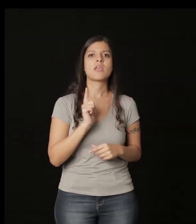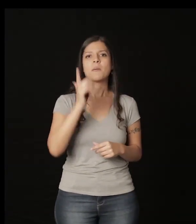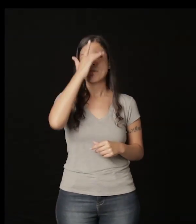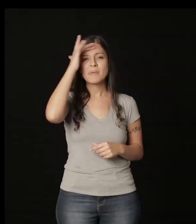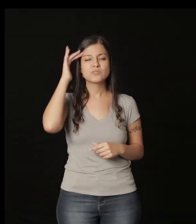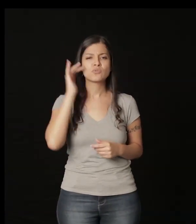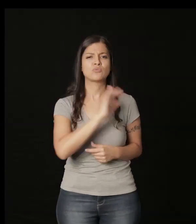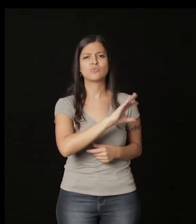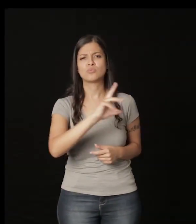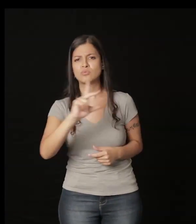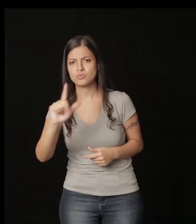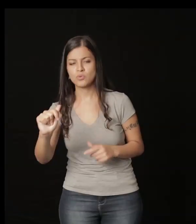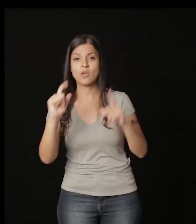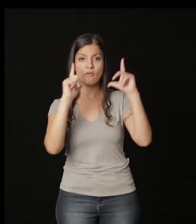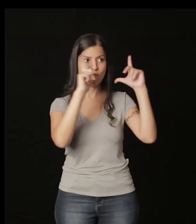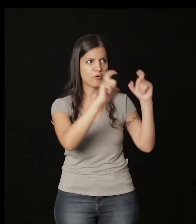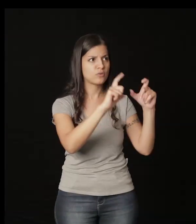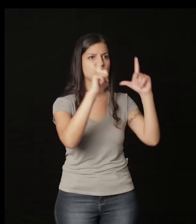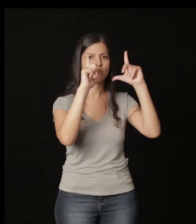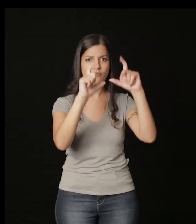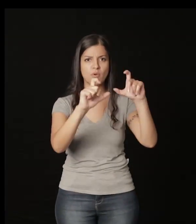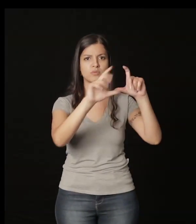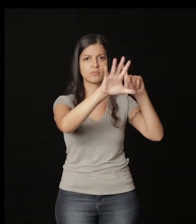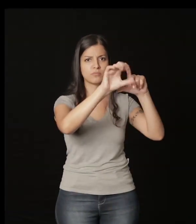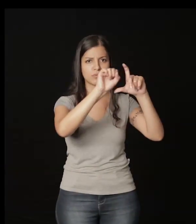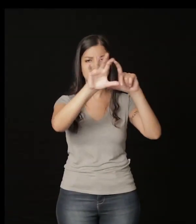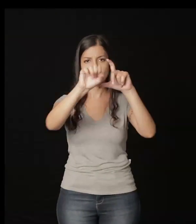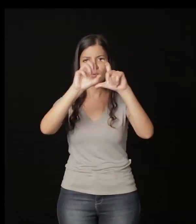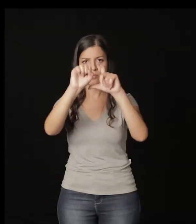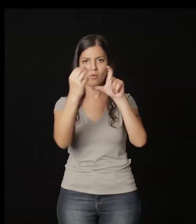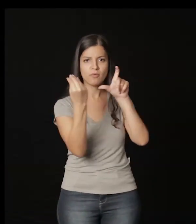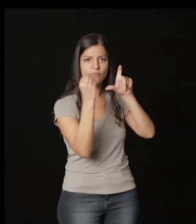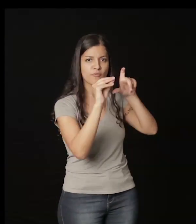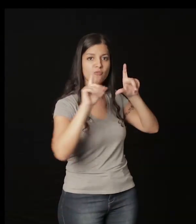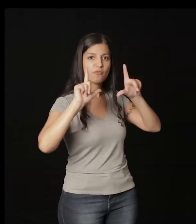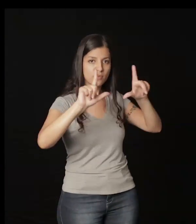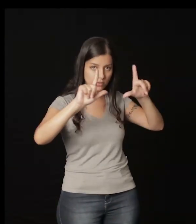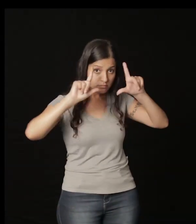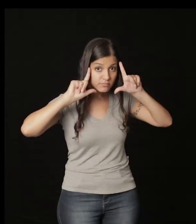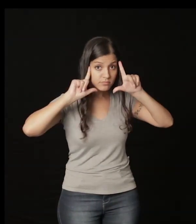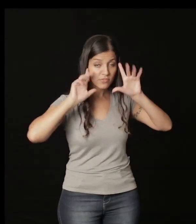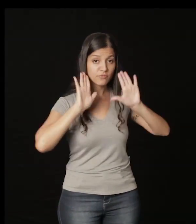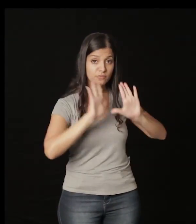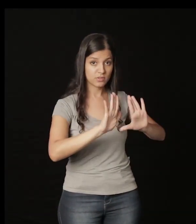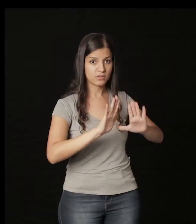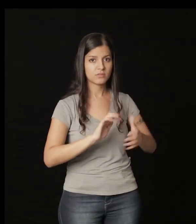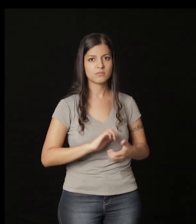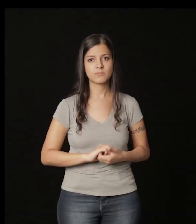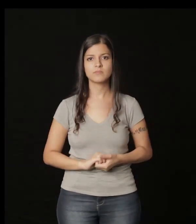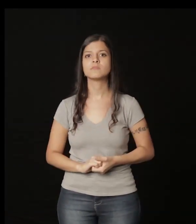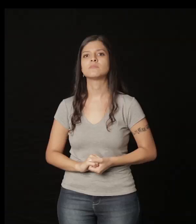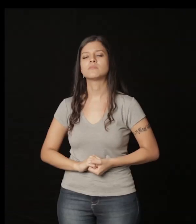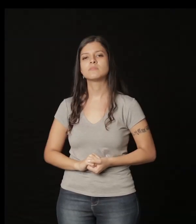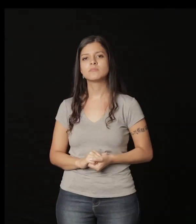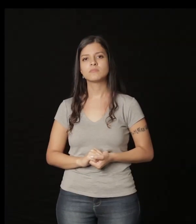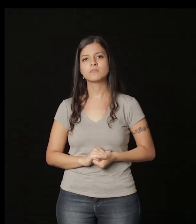the traces of all the people that had visited it were left on the pictures. So